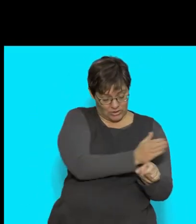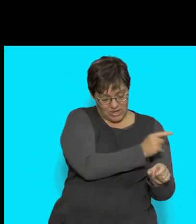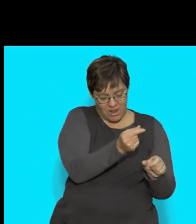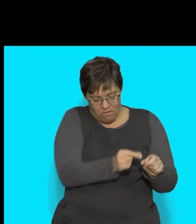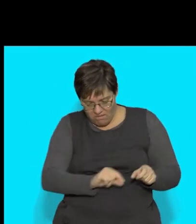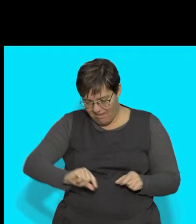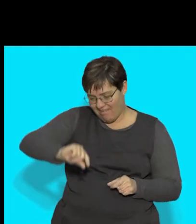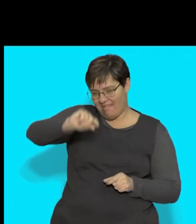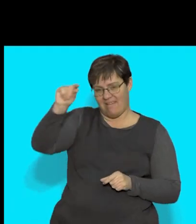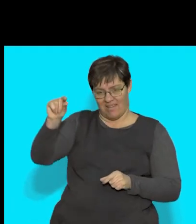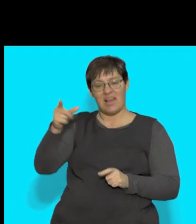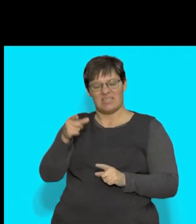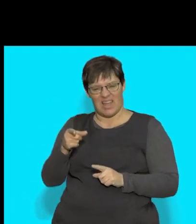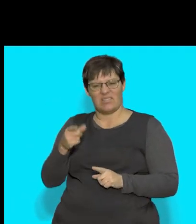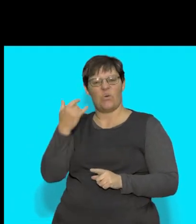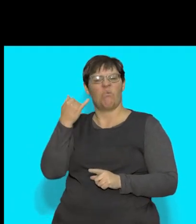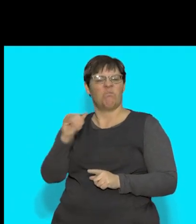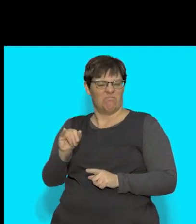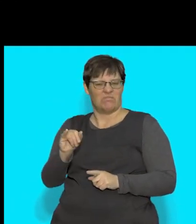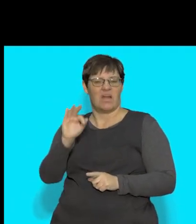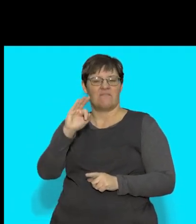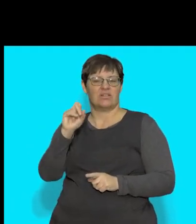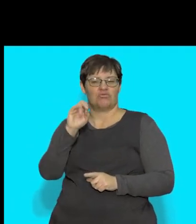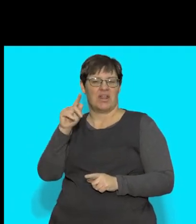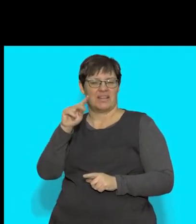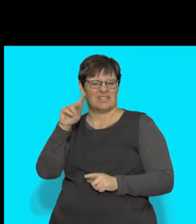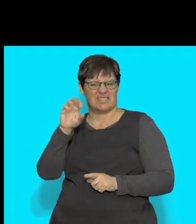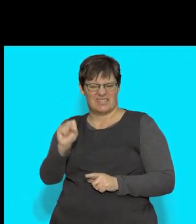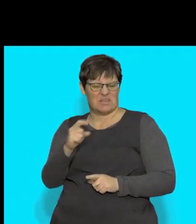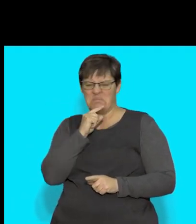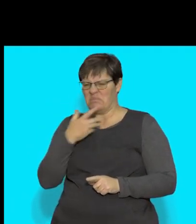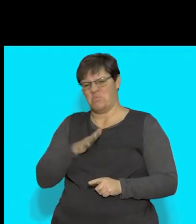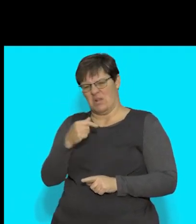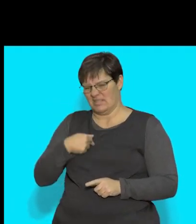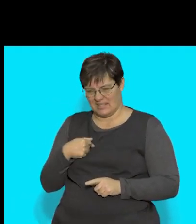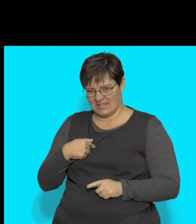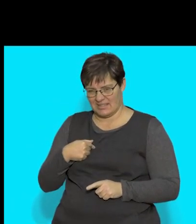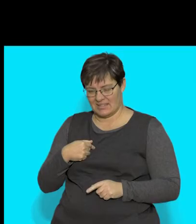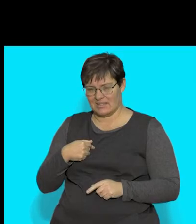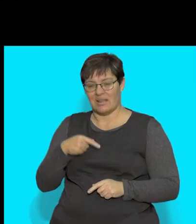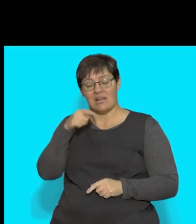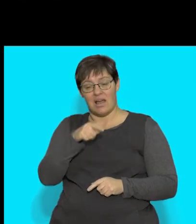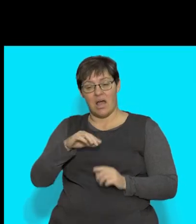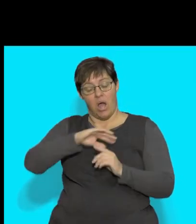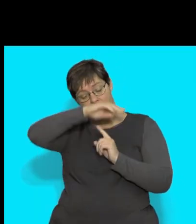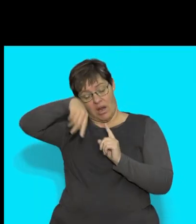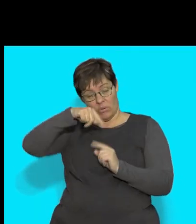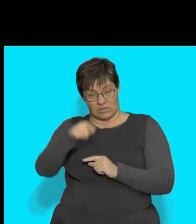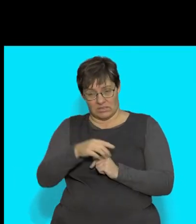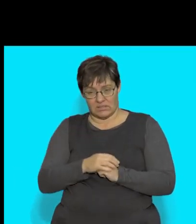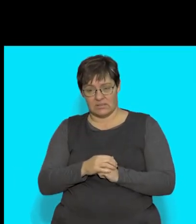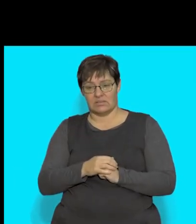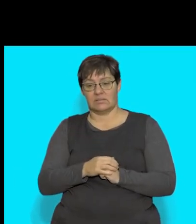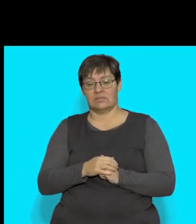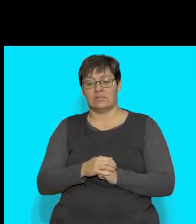of this filtrate. That's the word that we use. Surrounding this nephron, I'm going to draw it